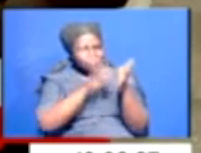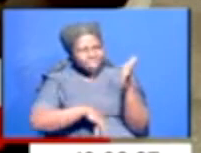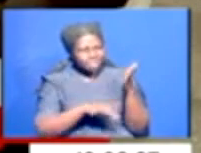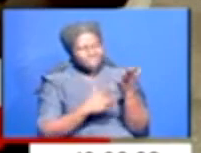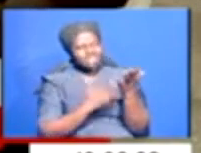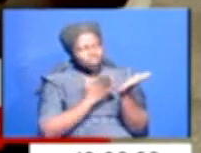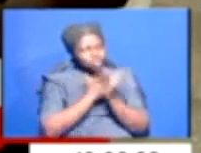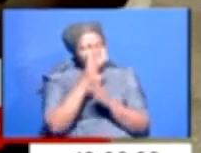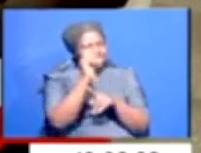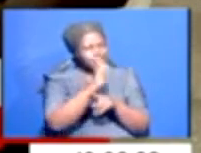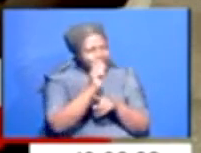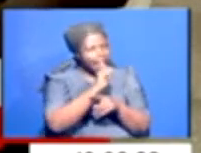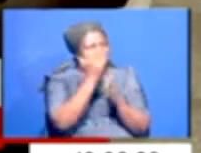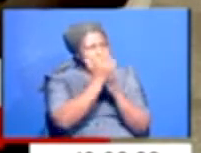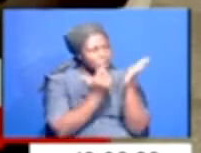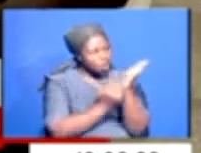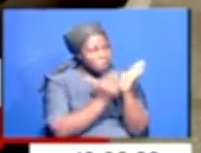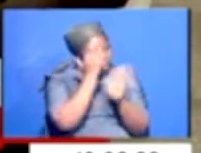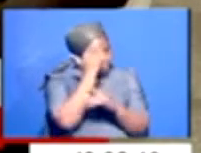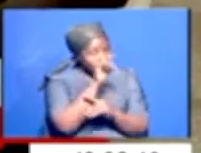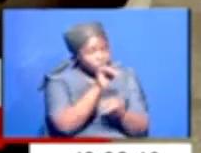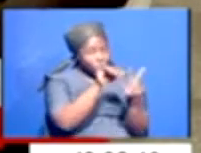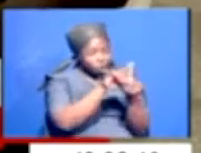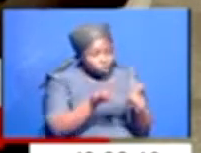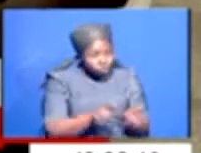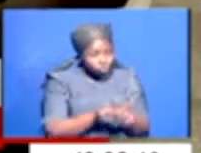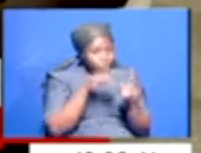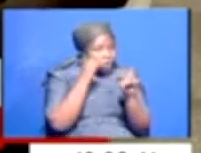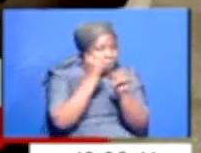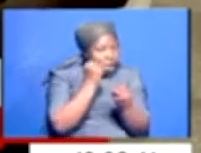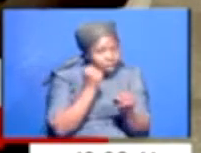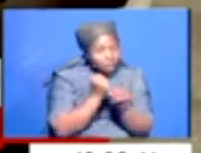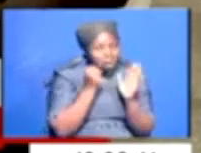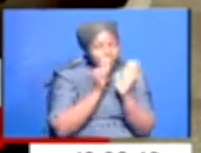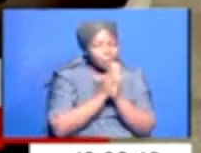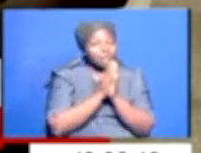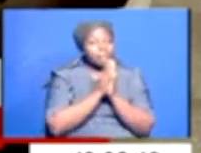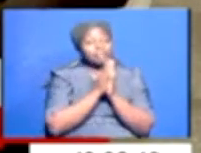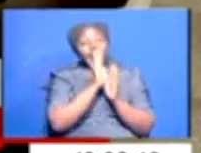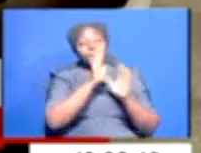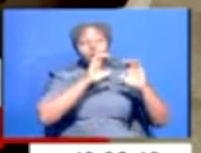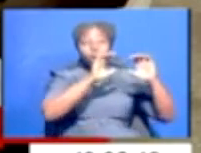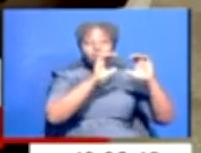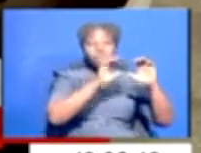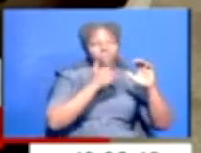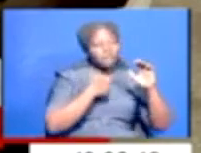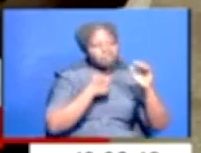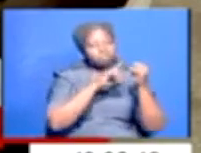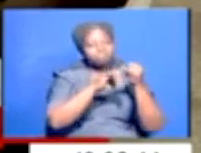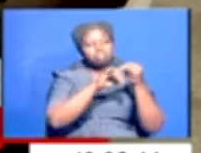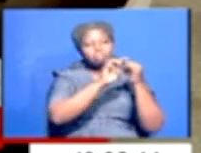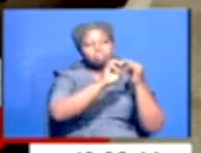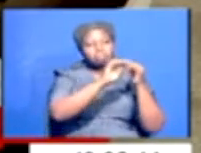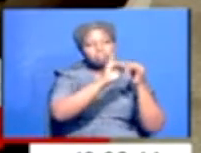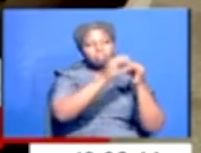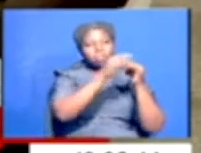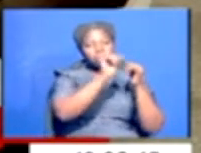training program, as you are also working with, you know, your coaches? There's Michael Omondi and Caroline Marble.